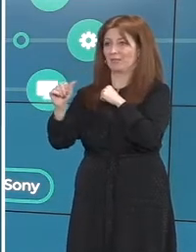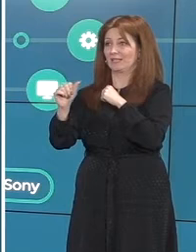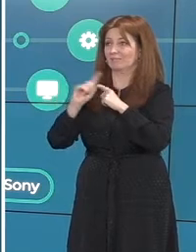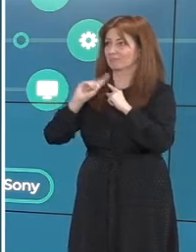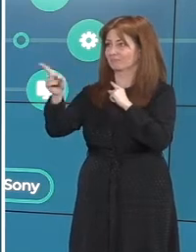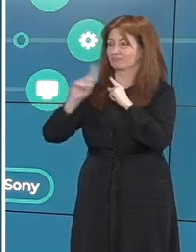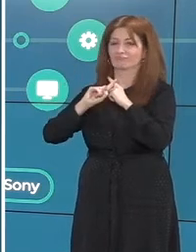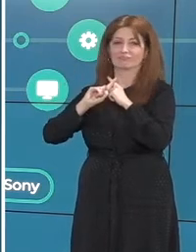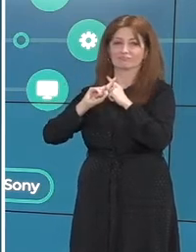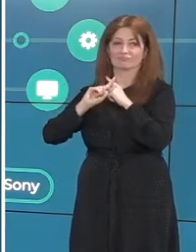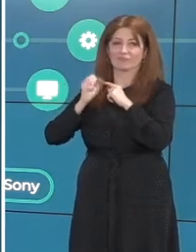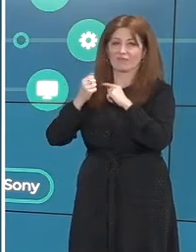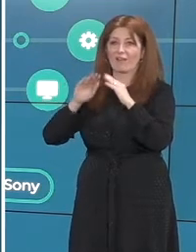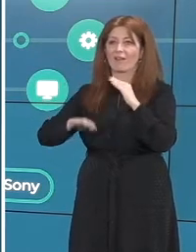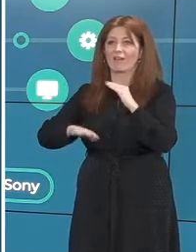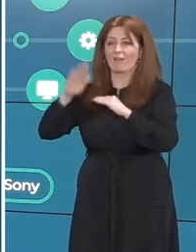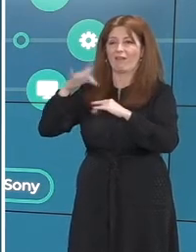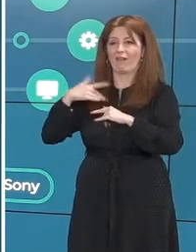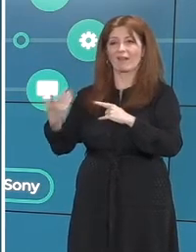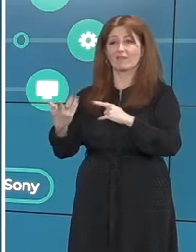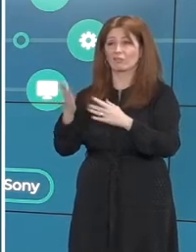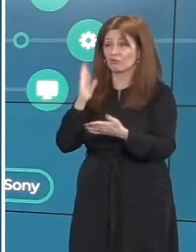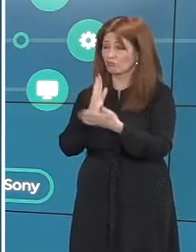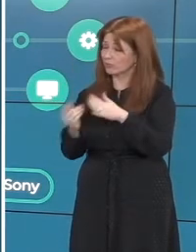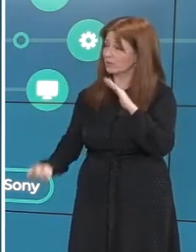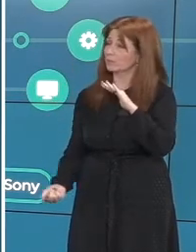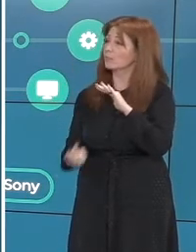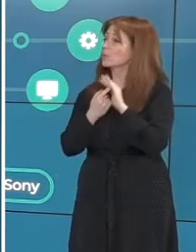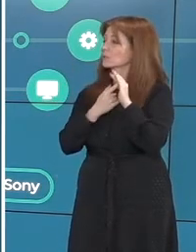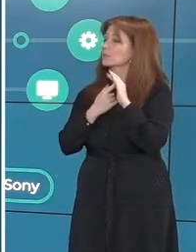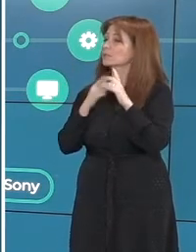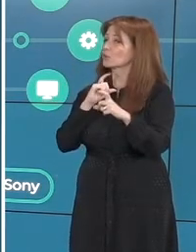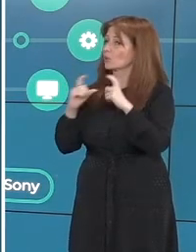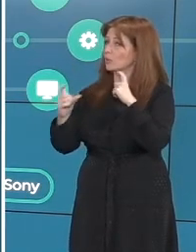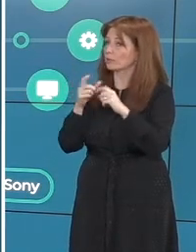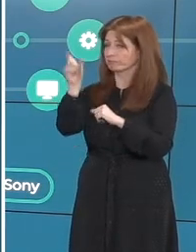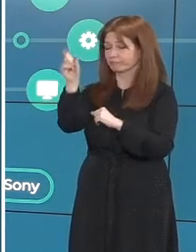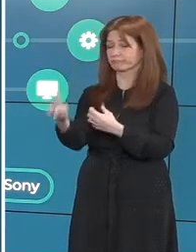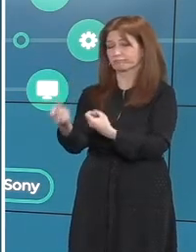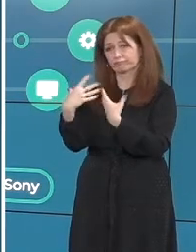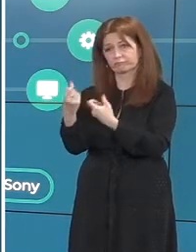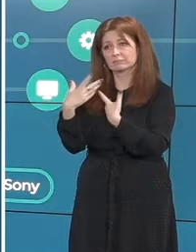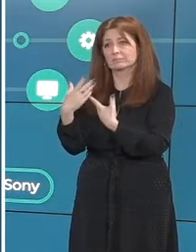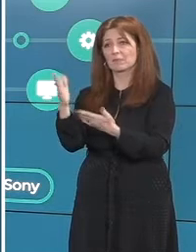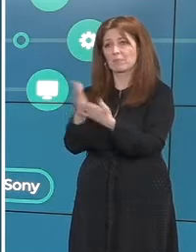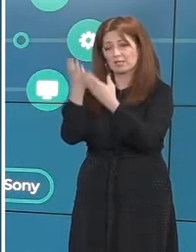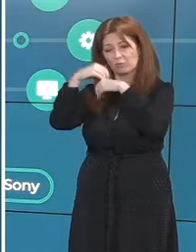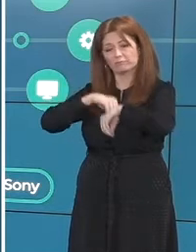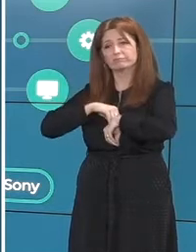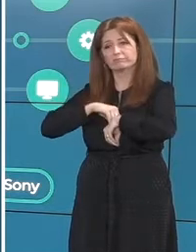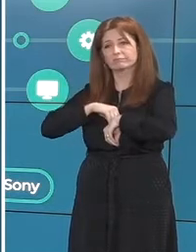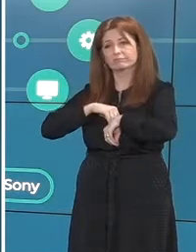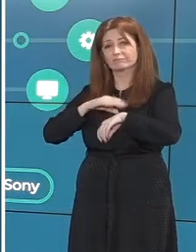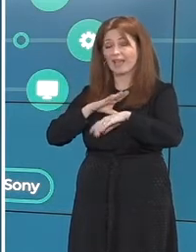for life. Mm-hmm. So I think it's hugely important to have that communication with your customers and make sure you're taking in everything good, bad,